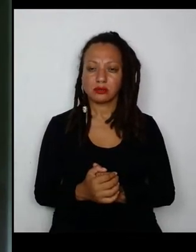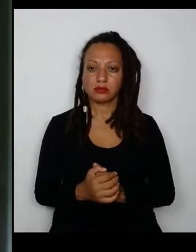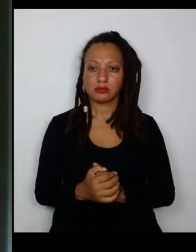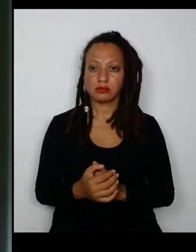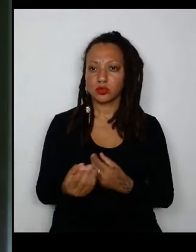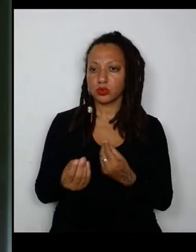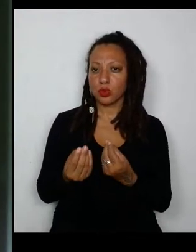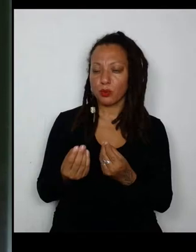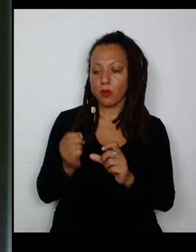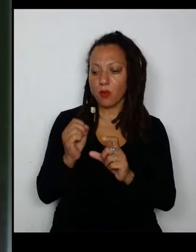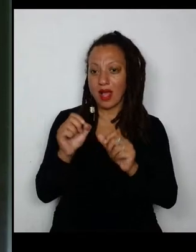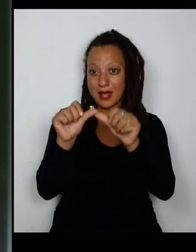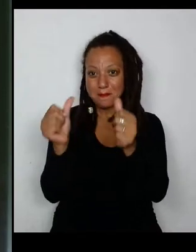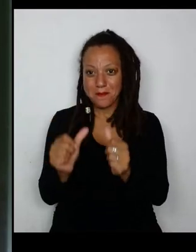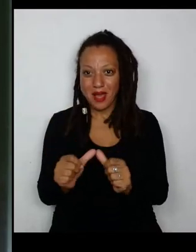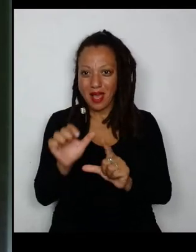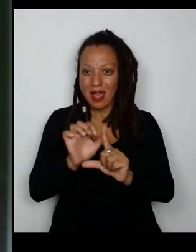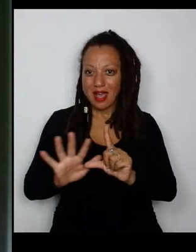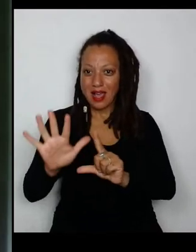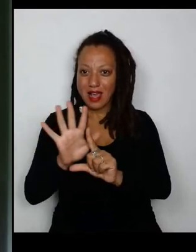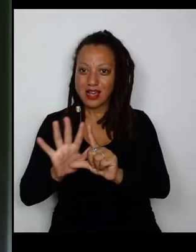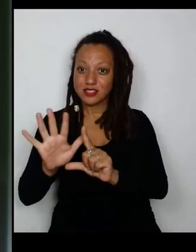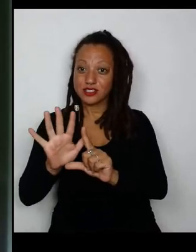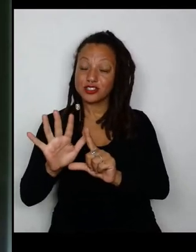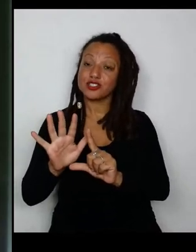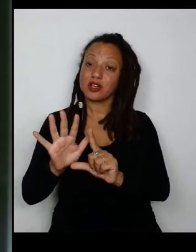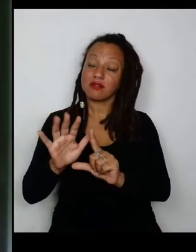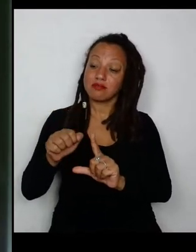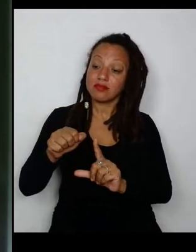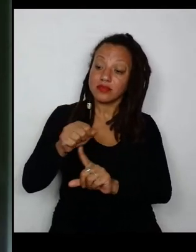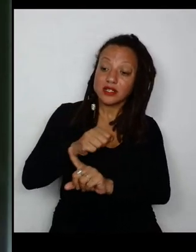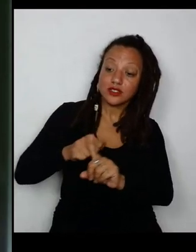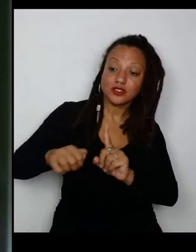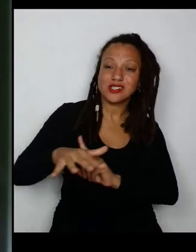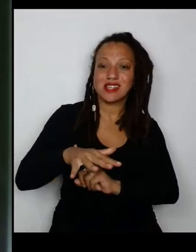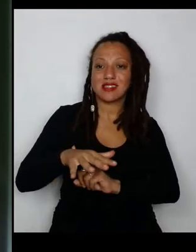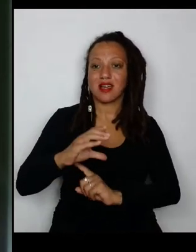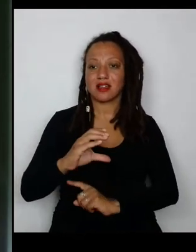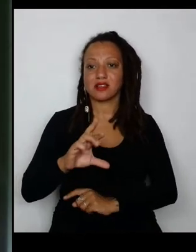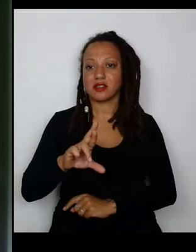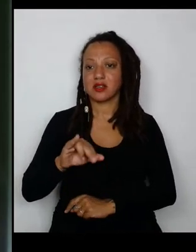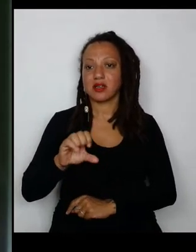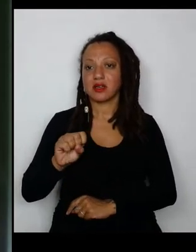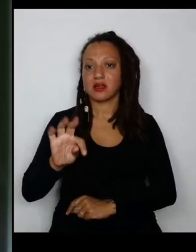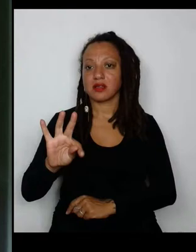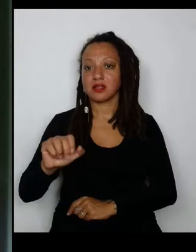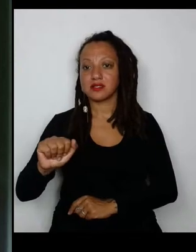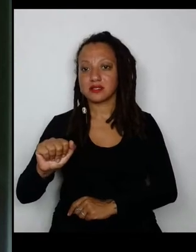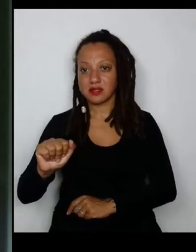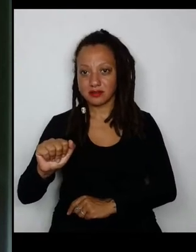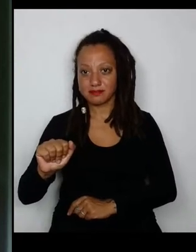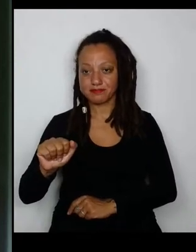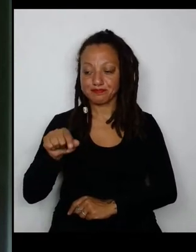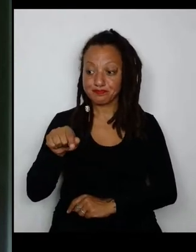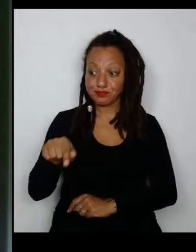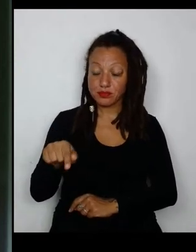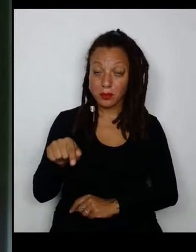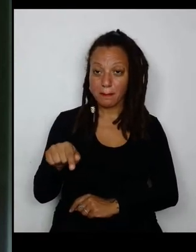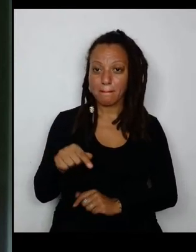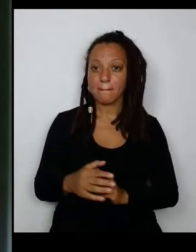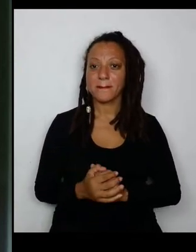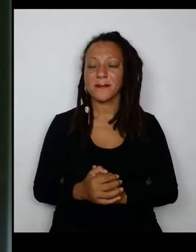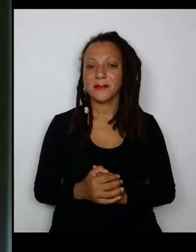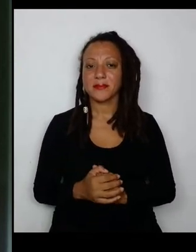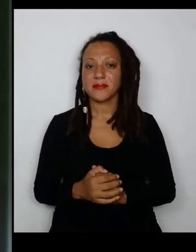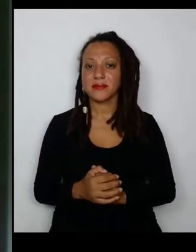society uh which was sort of resolved in the byzantine iconoclasm and then had to be resolved um after the